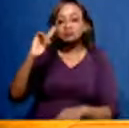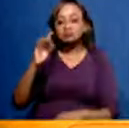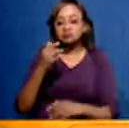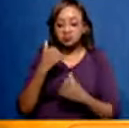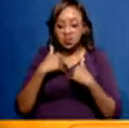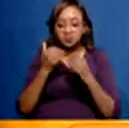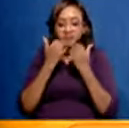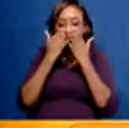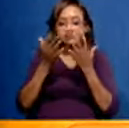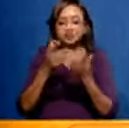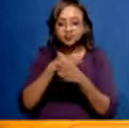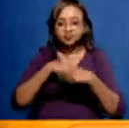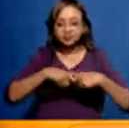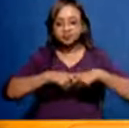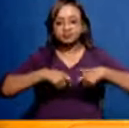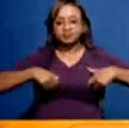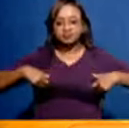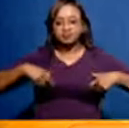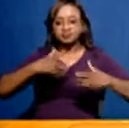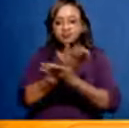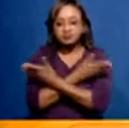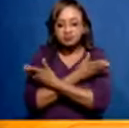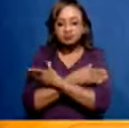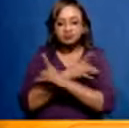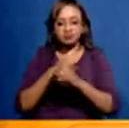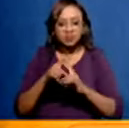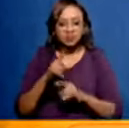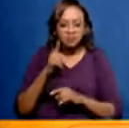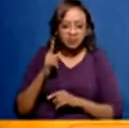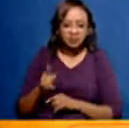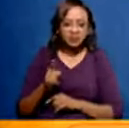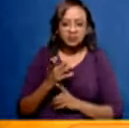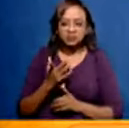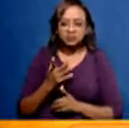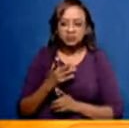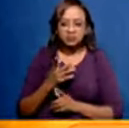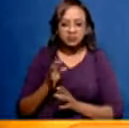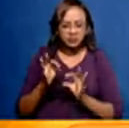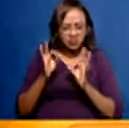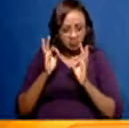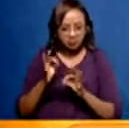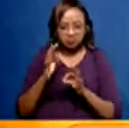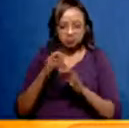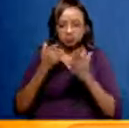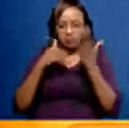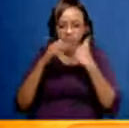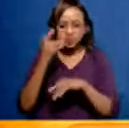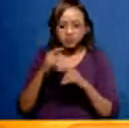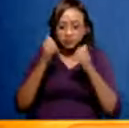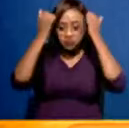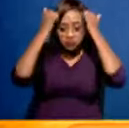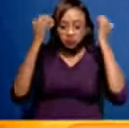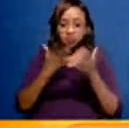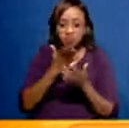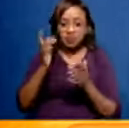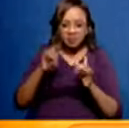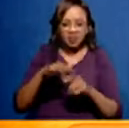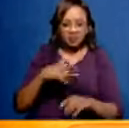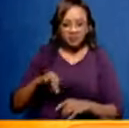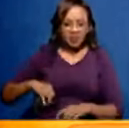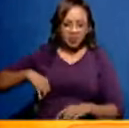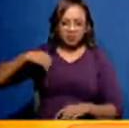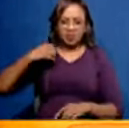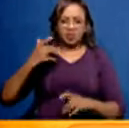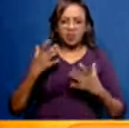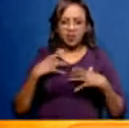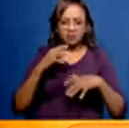Nairobi t-shirt, while it is the premier institution in the country. So the students here on campus should be very, very proud.